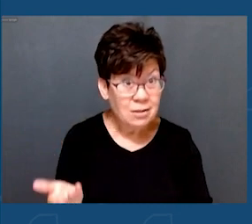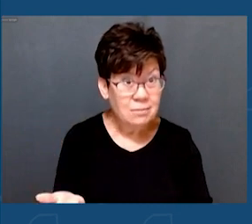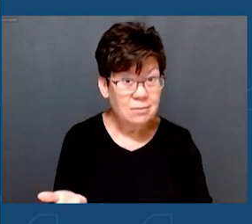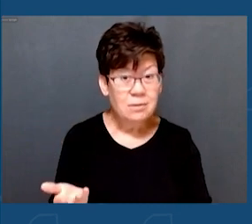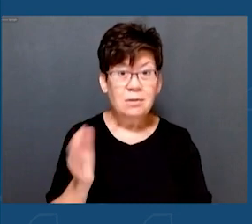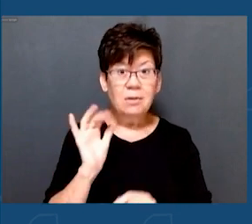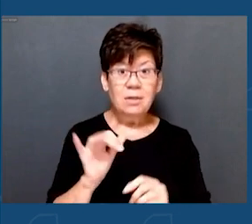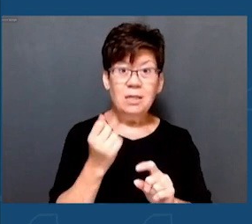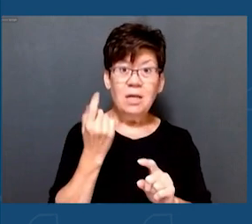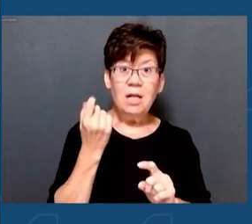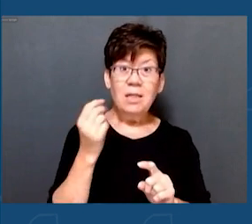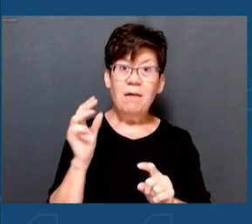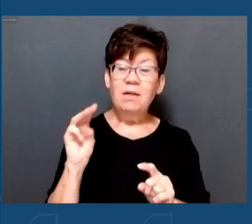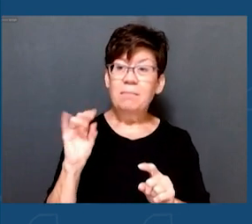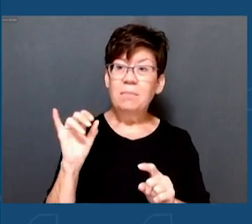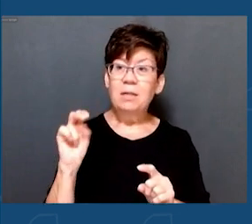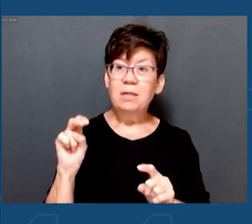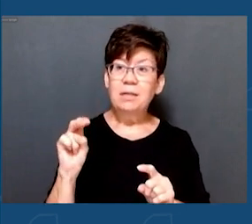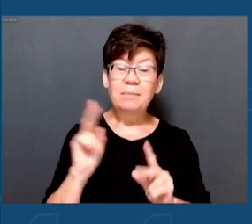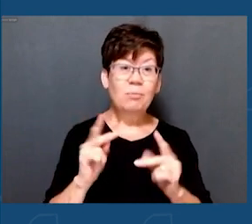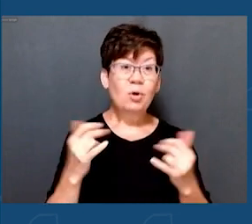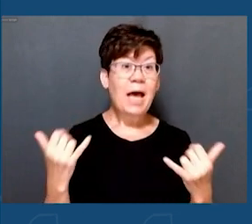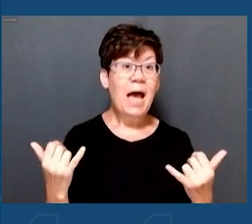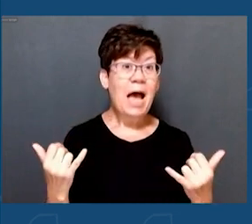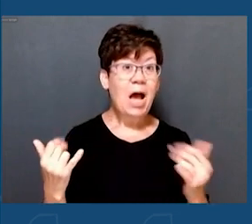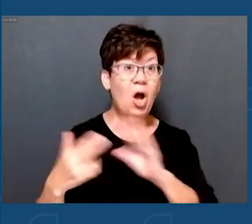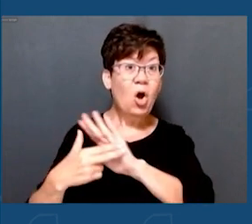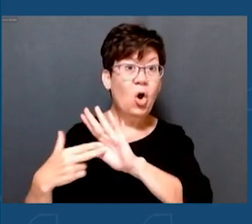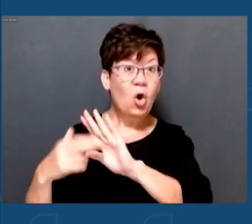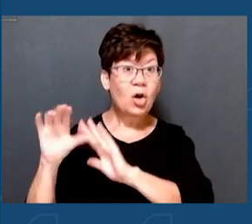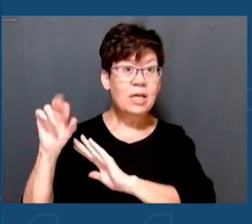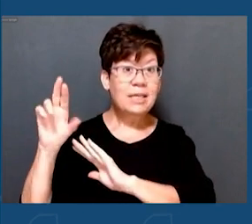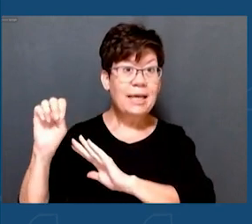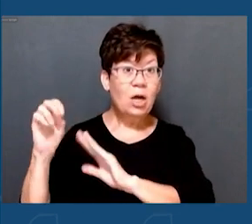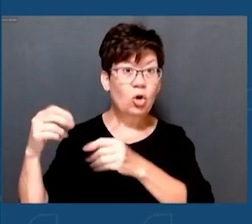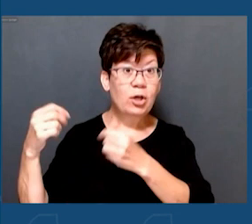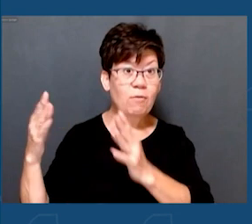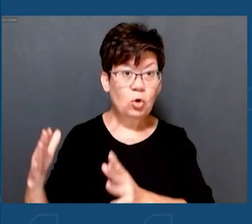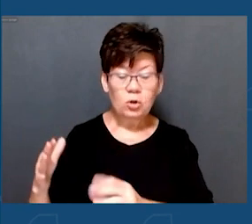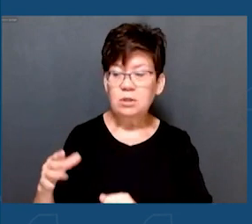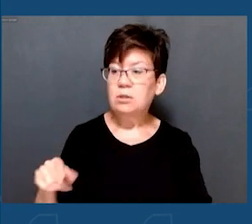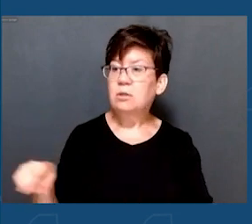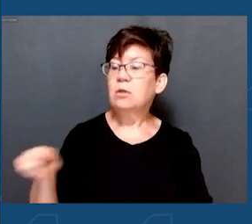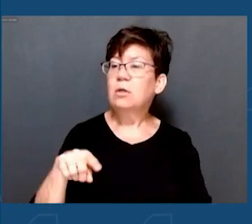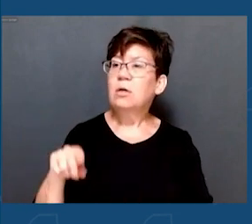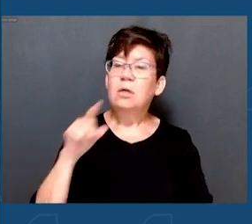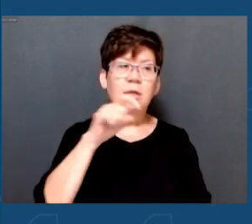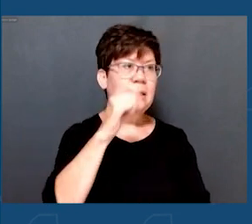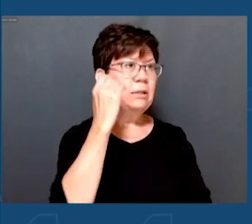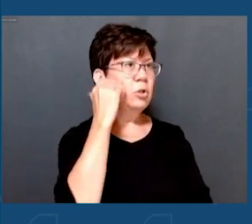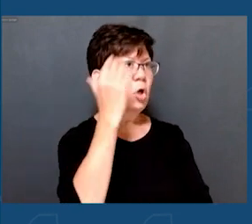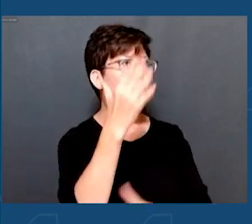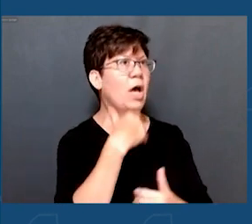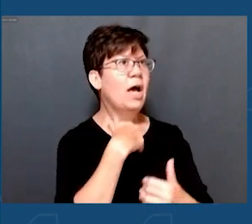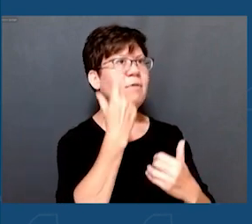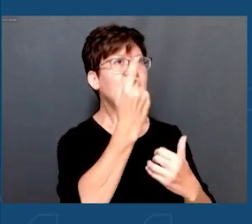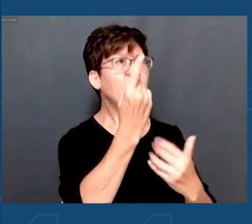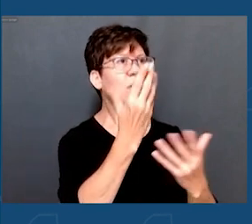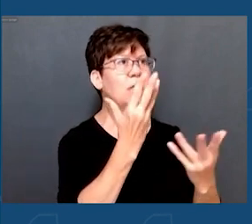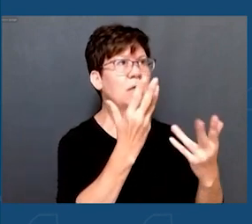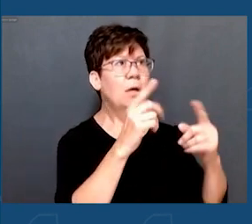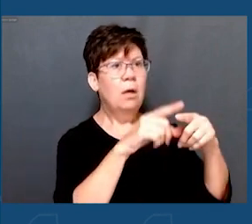people right now are caregivers. Those caregivers need to know there's something out there that they can give them some sense of hope and